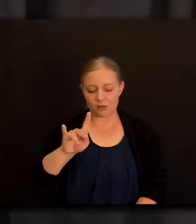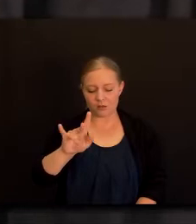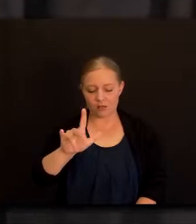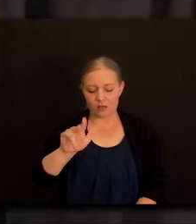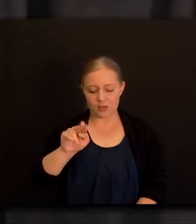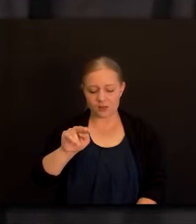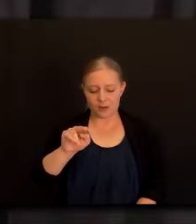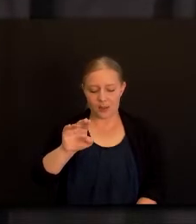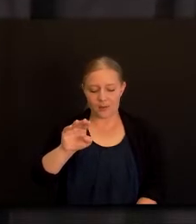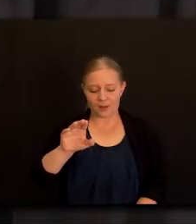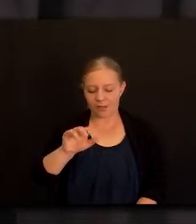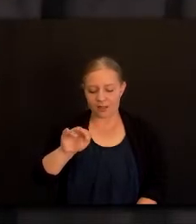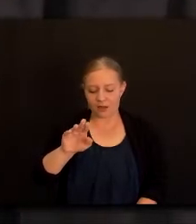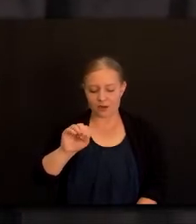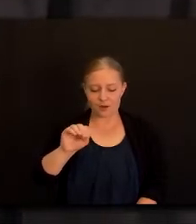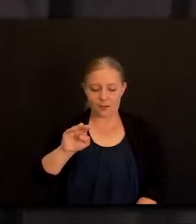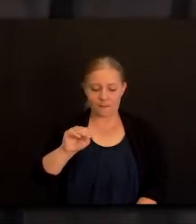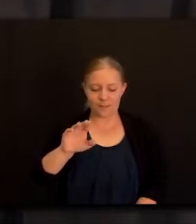Claire McLuhan.